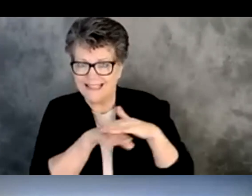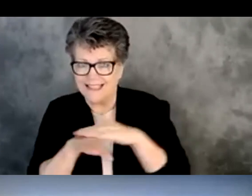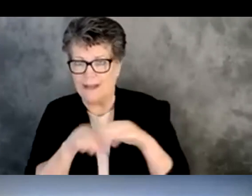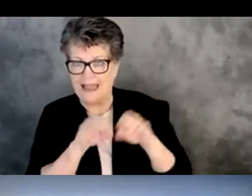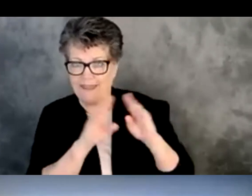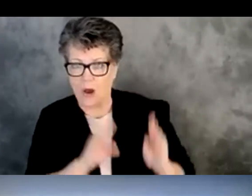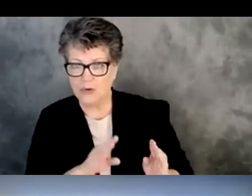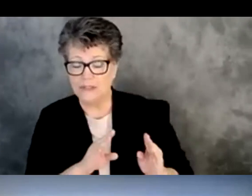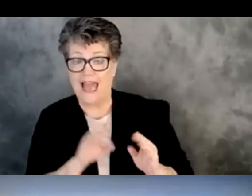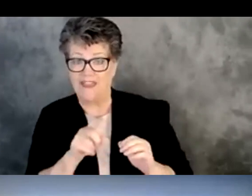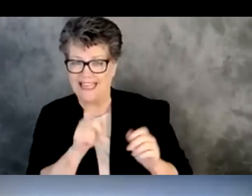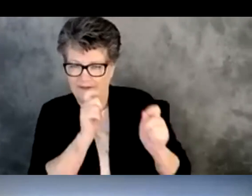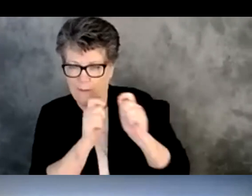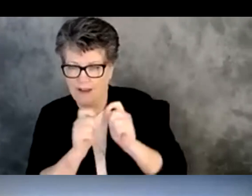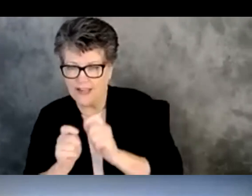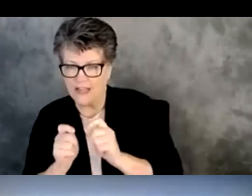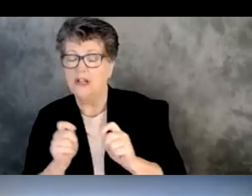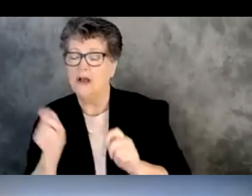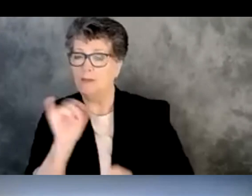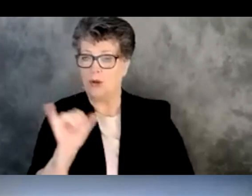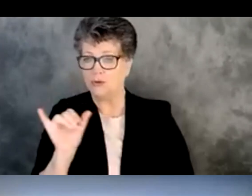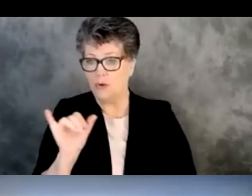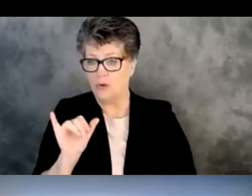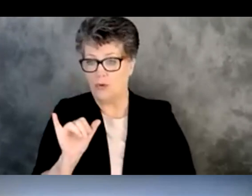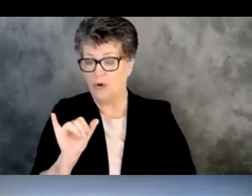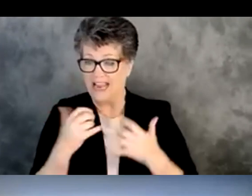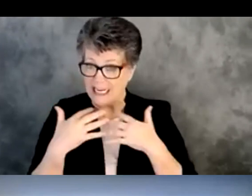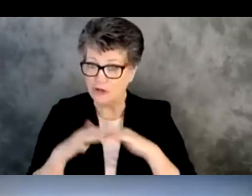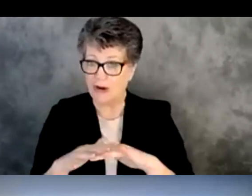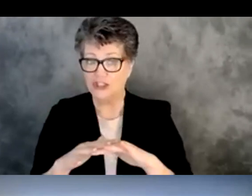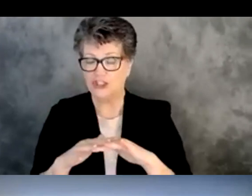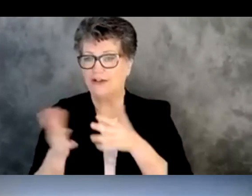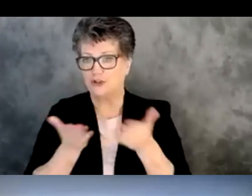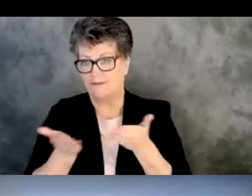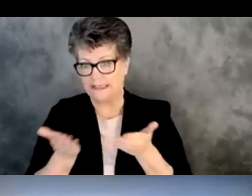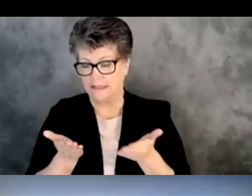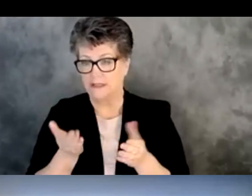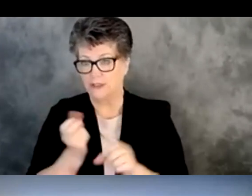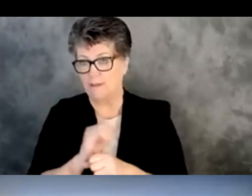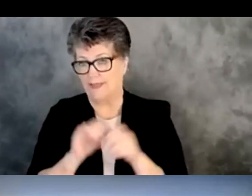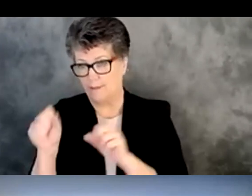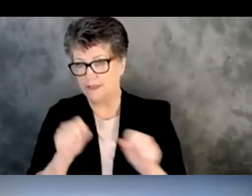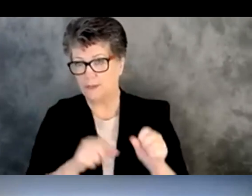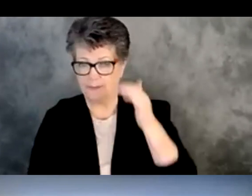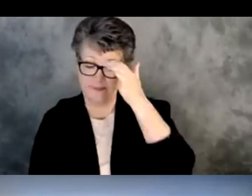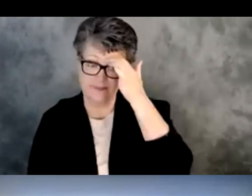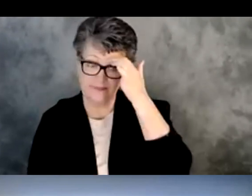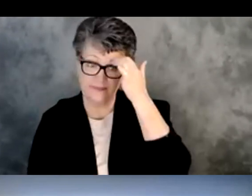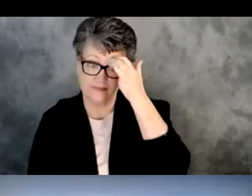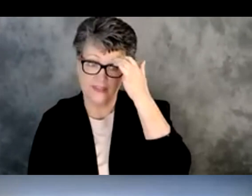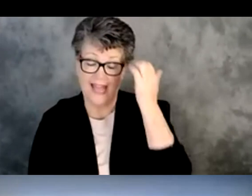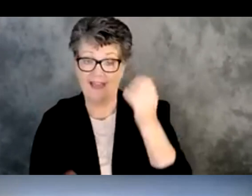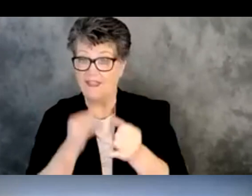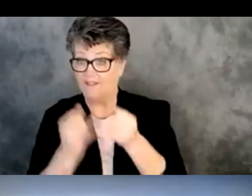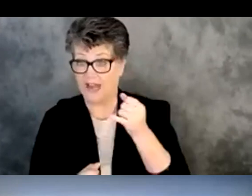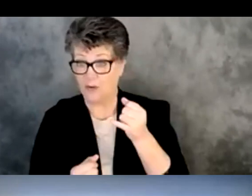housing and the need for modifications, but also the integration of services to make that possible. And then the final one